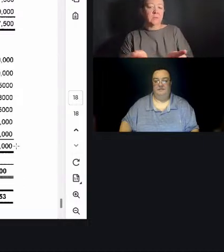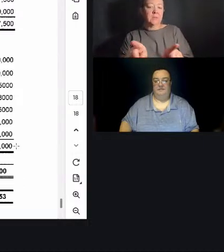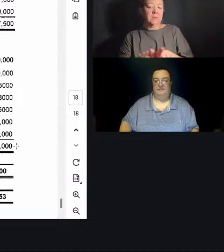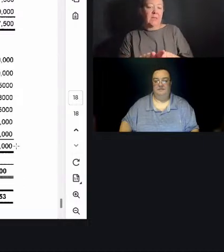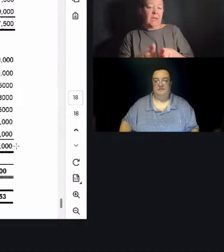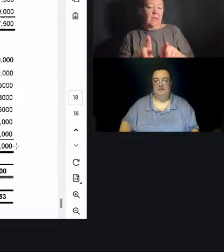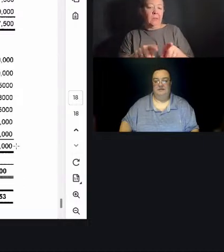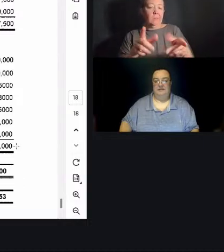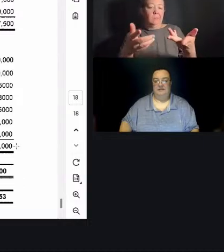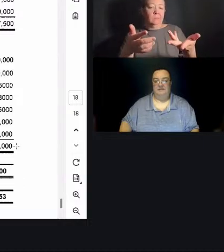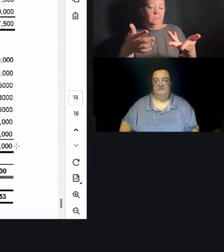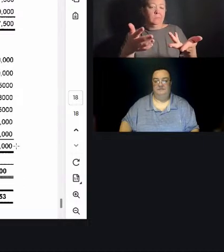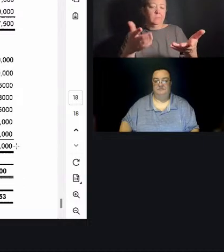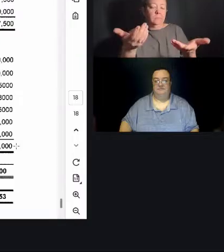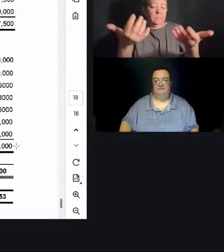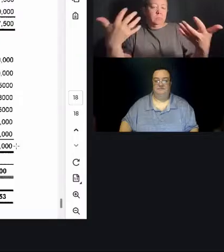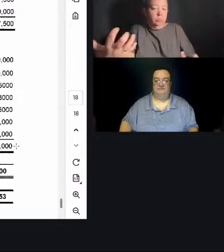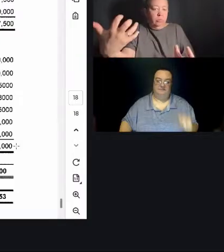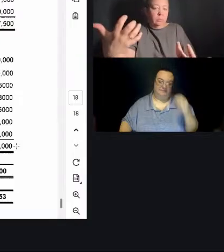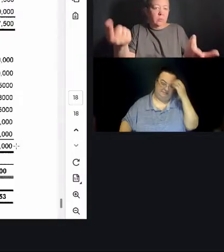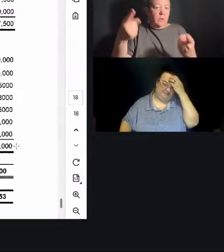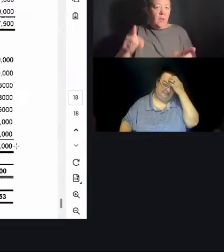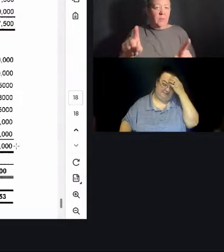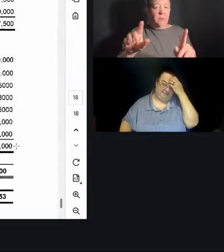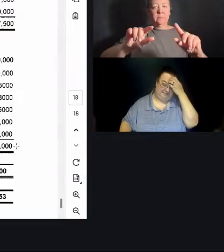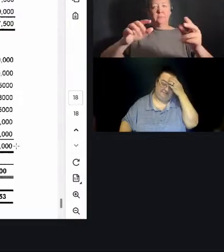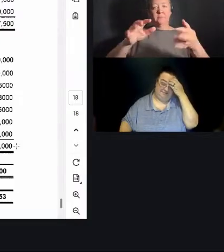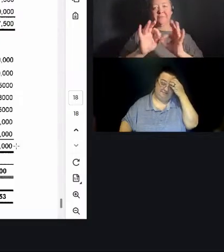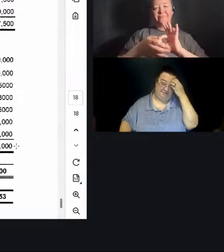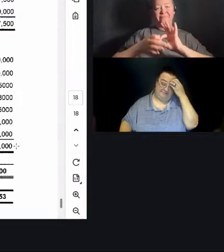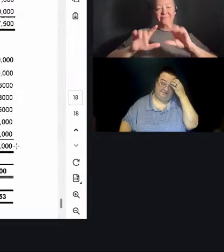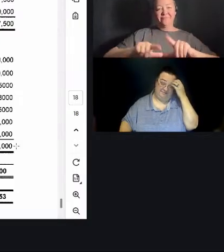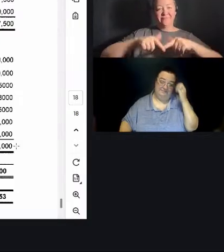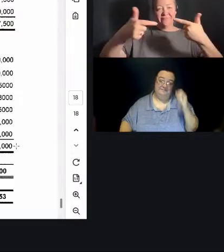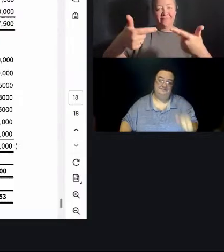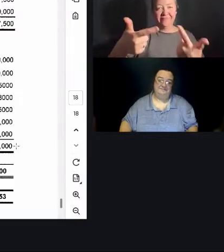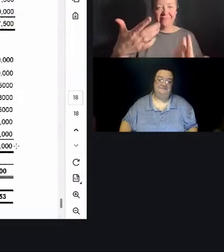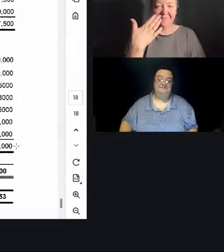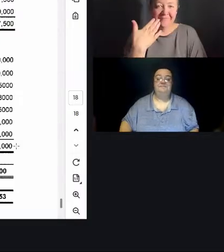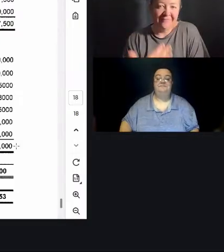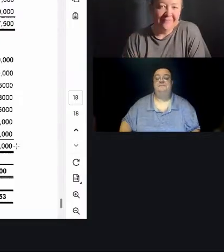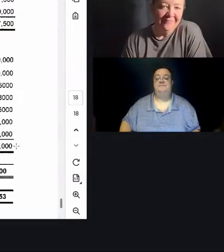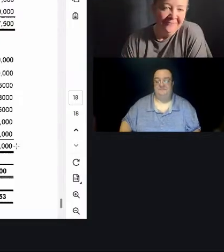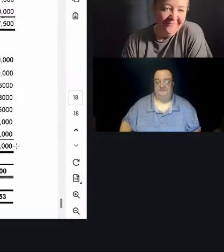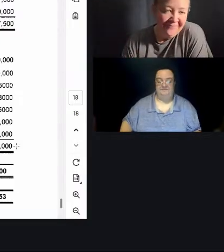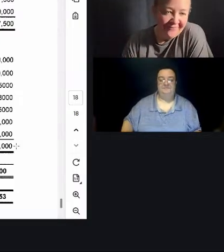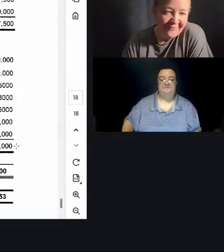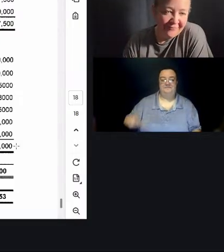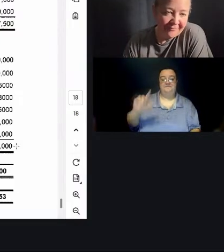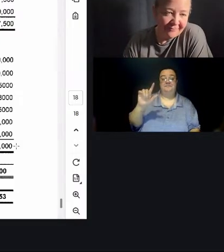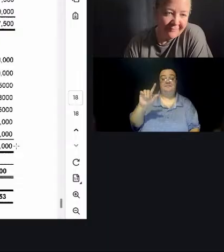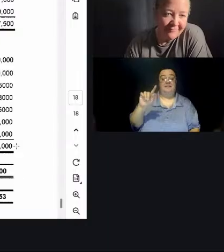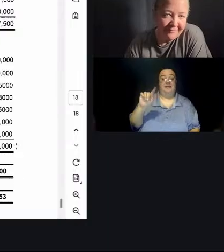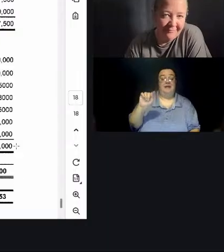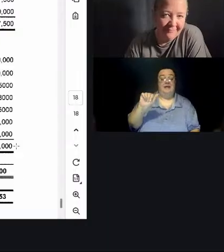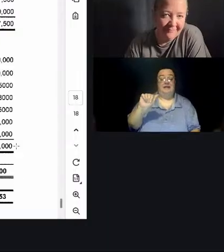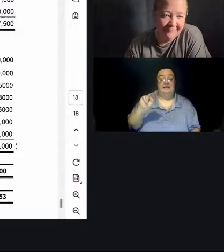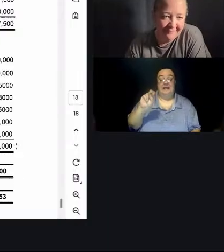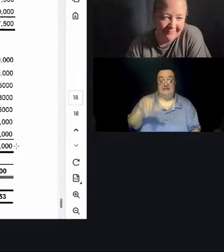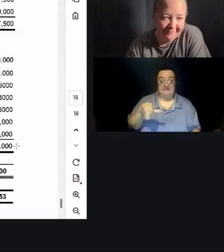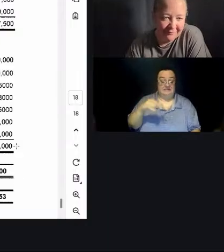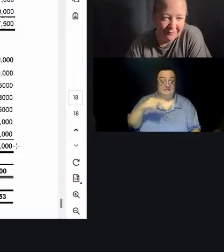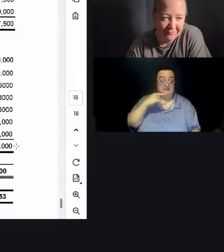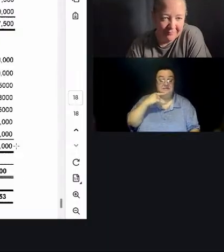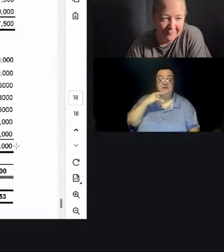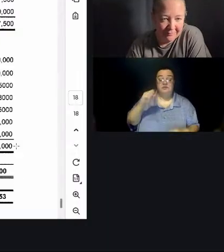Yeah. So just, my understanding is, from what you just said, 50 to 70 probably. the trash pickup are